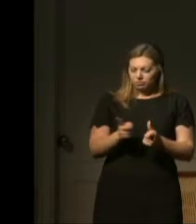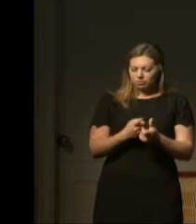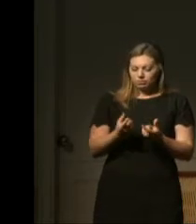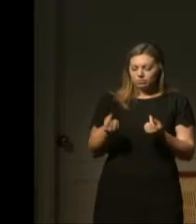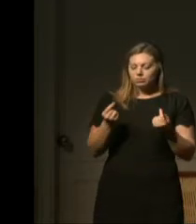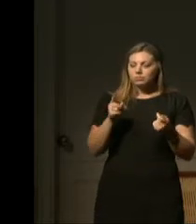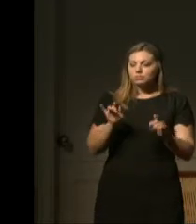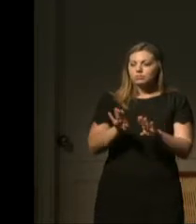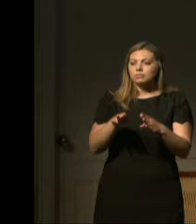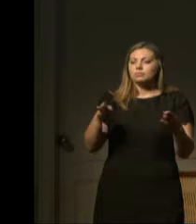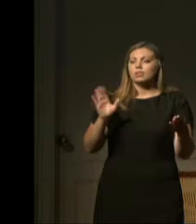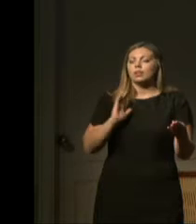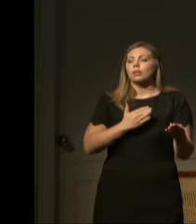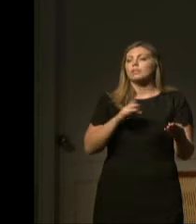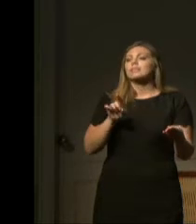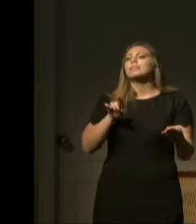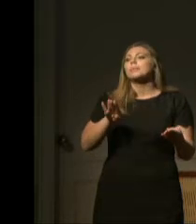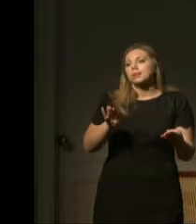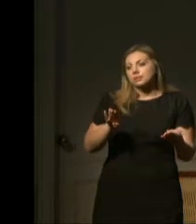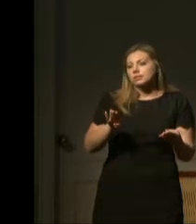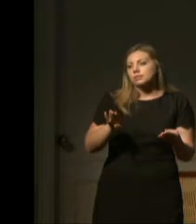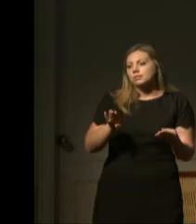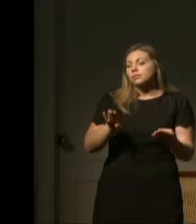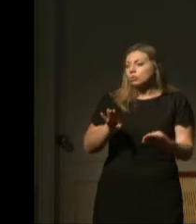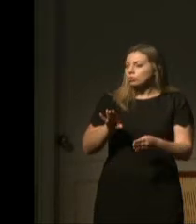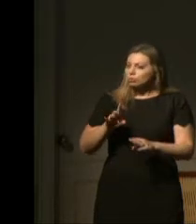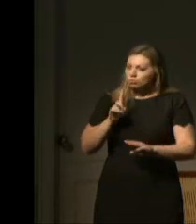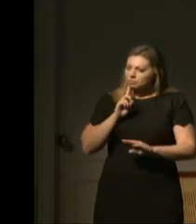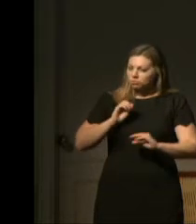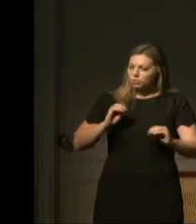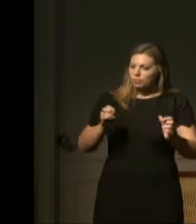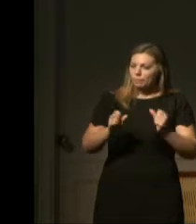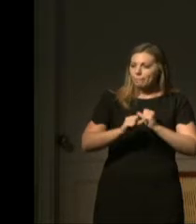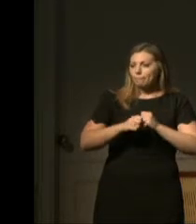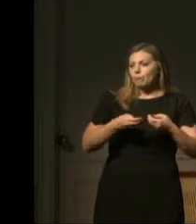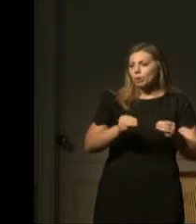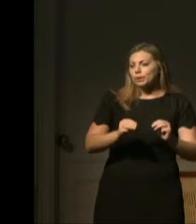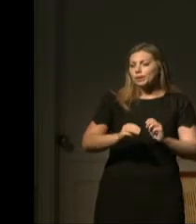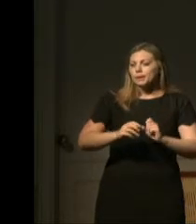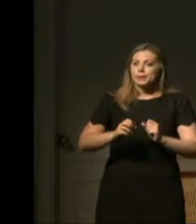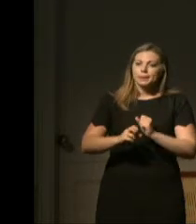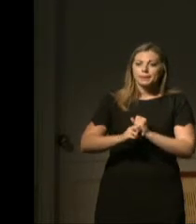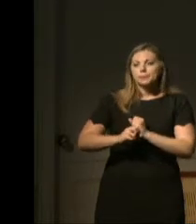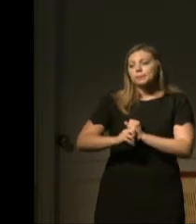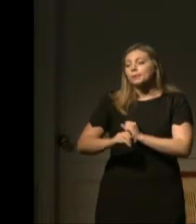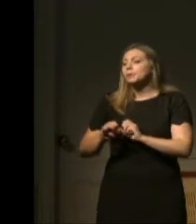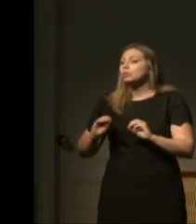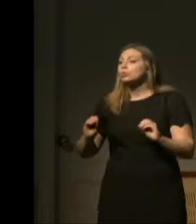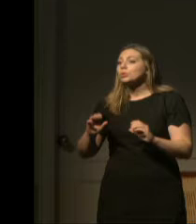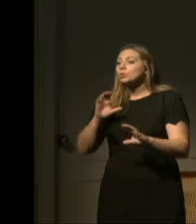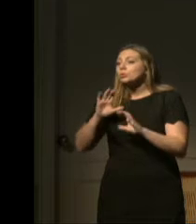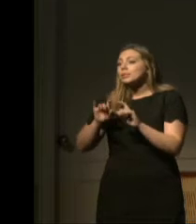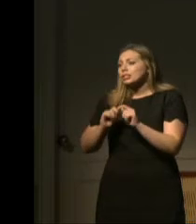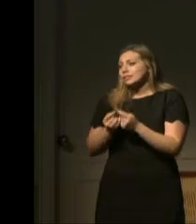databases and make our data public. There was no marketing campaign, there was no communications team, there